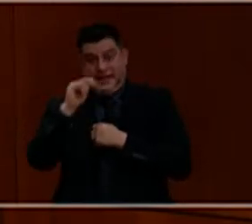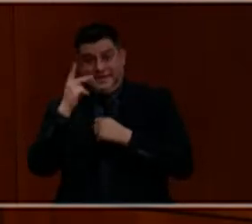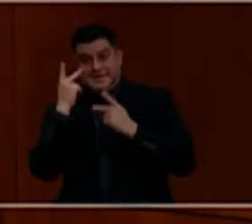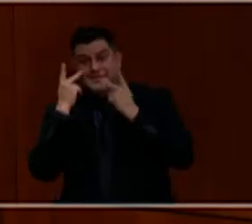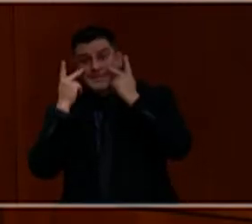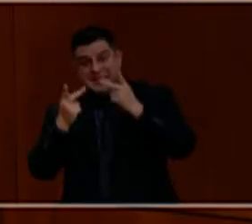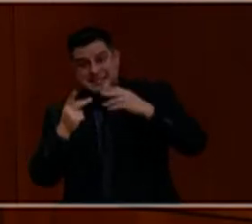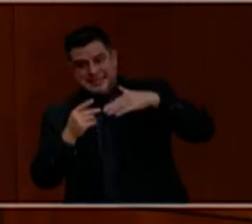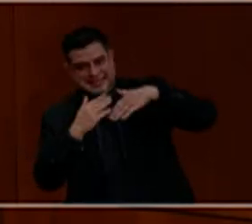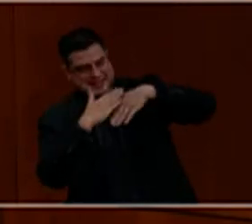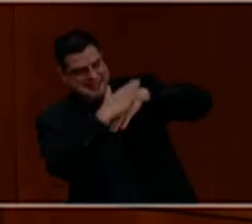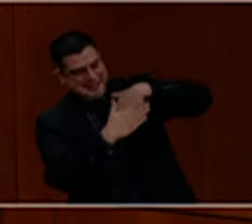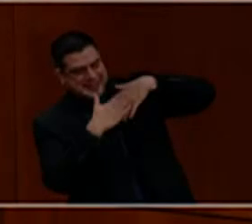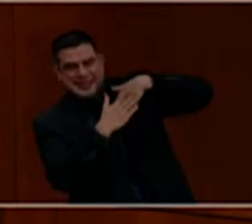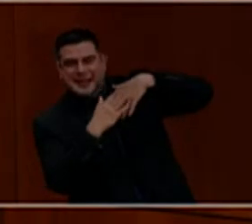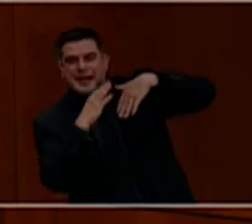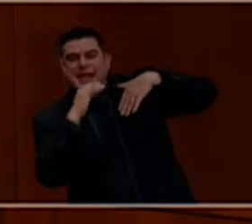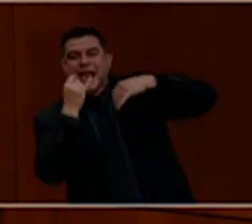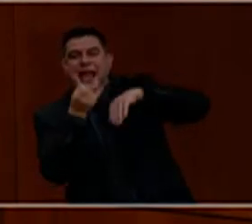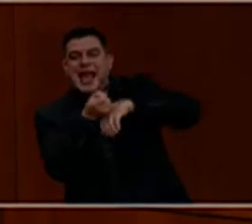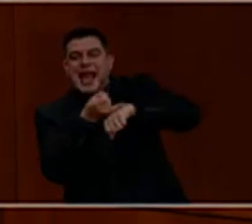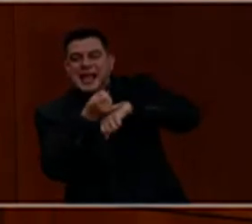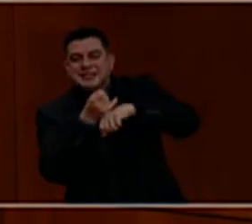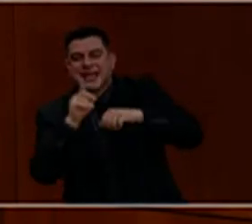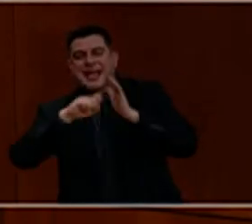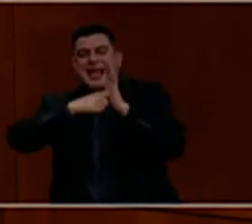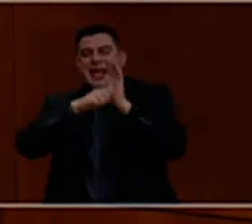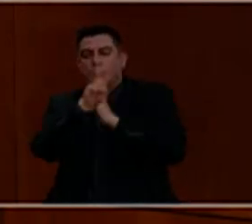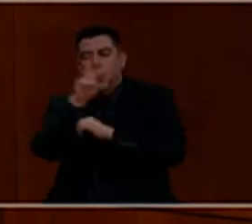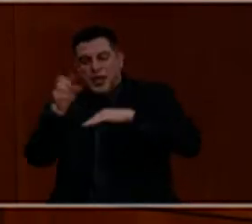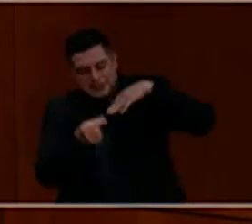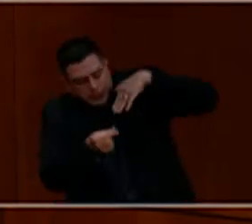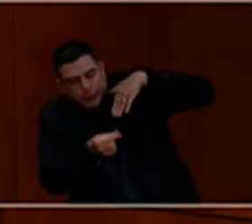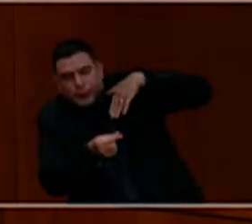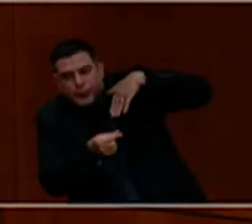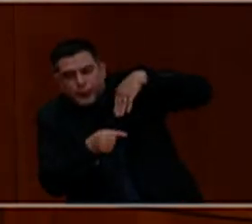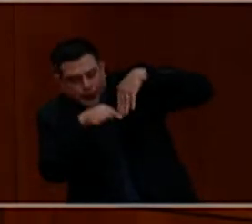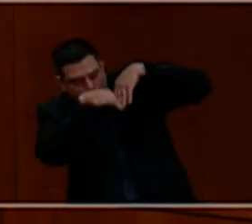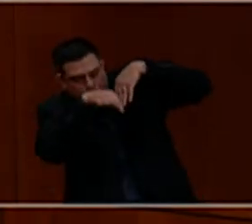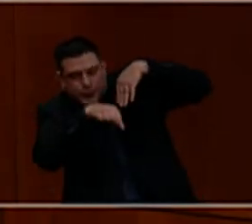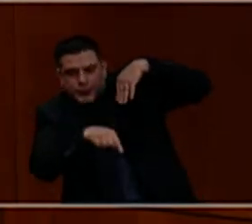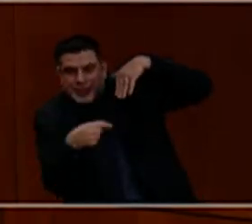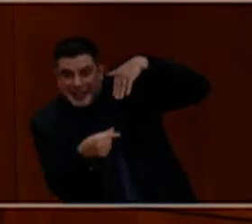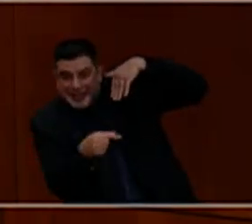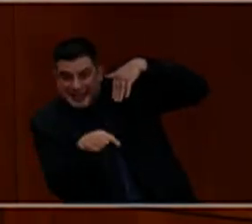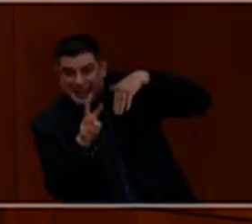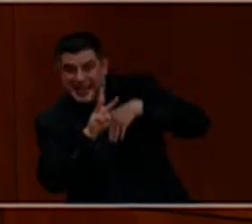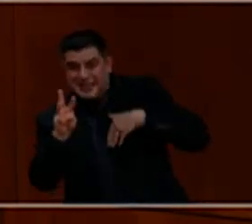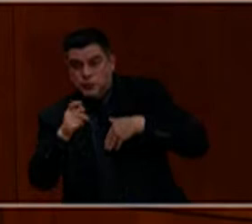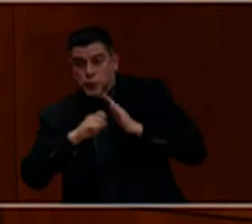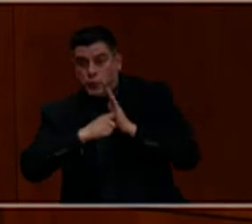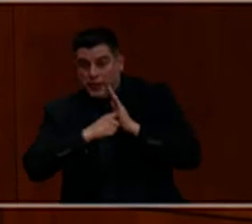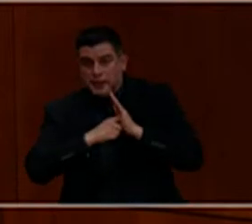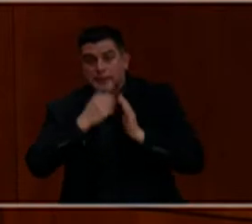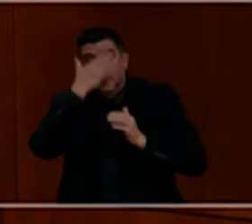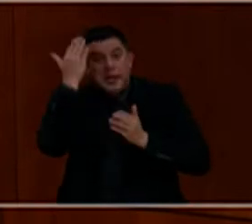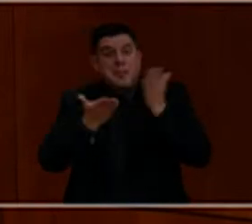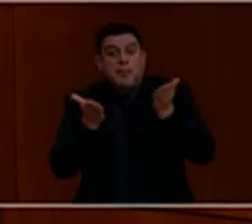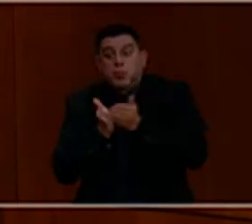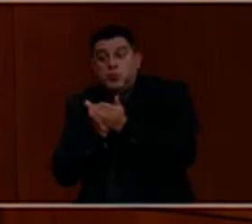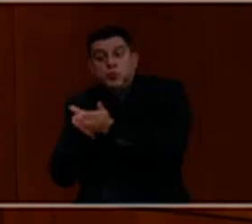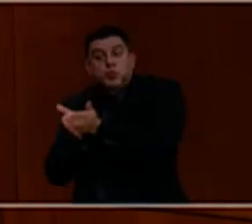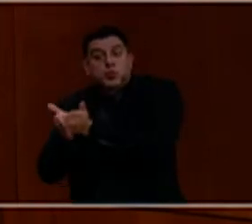cruise lines and that sort of thing were. And so to us, it made perfect sense because, truthfully, other than that, we